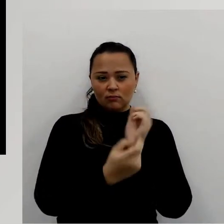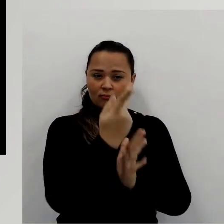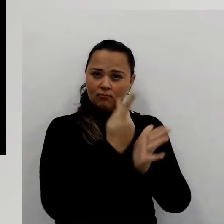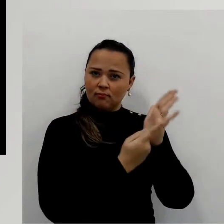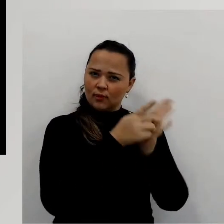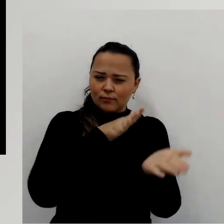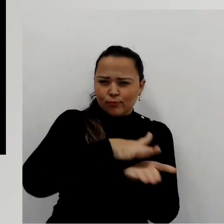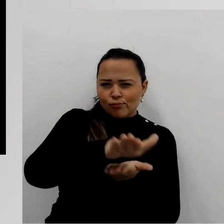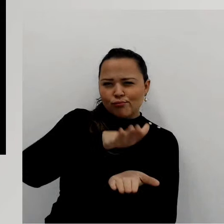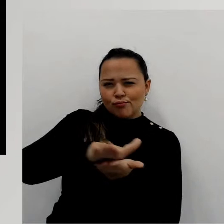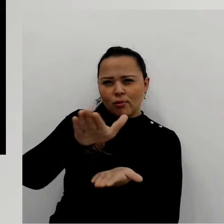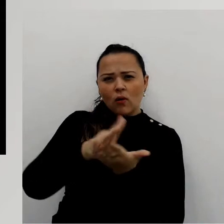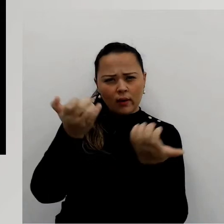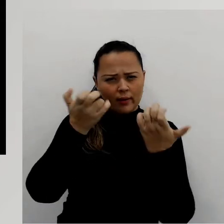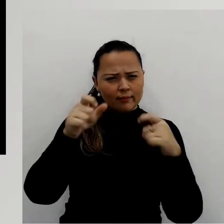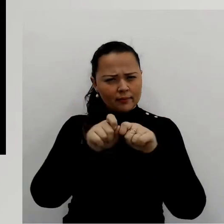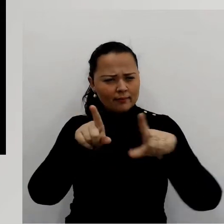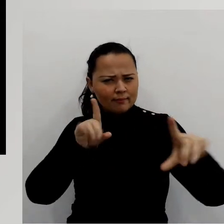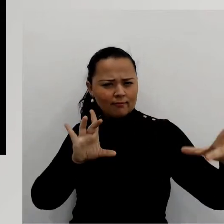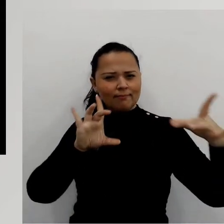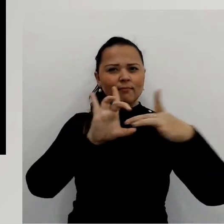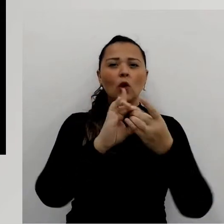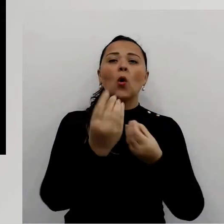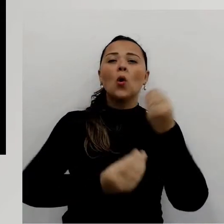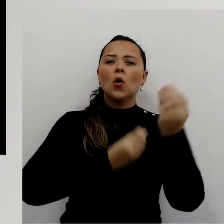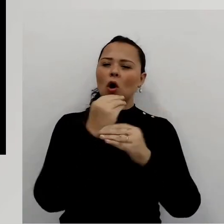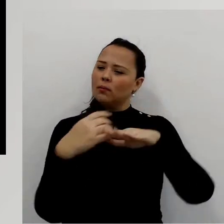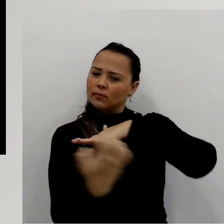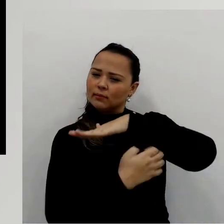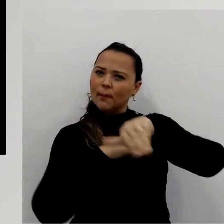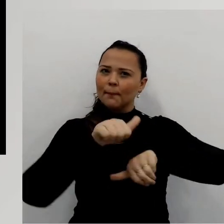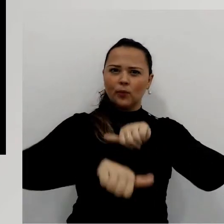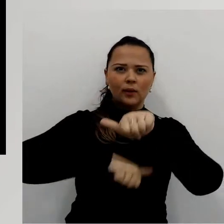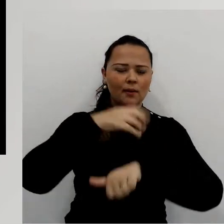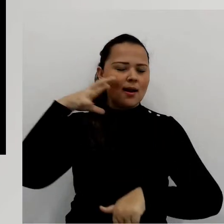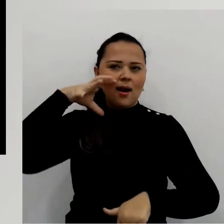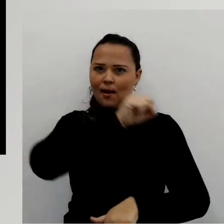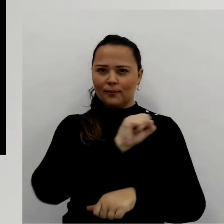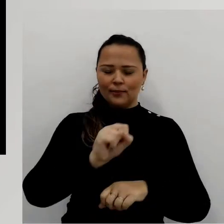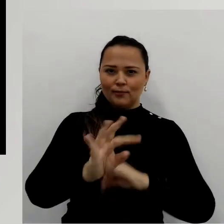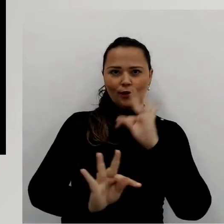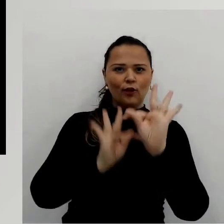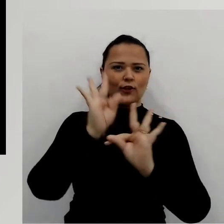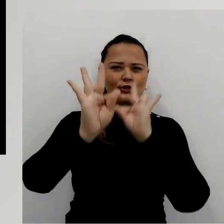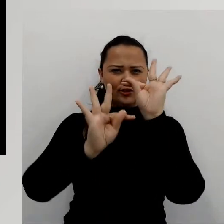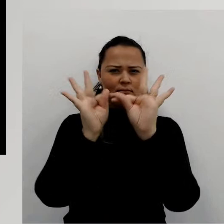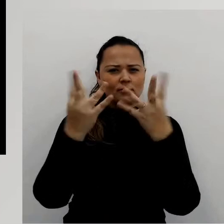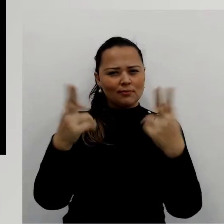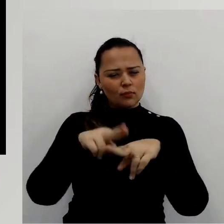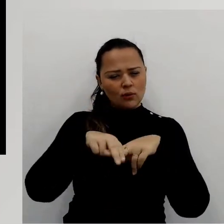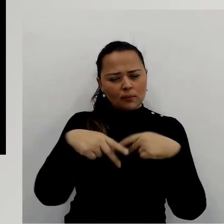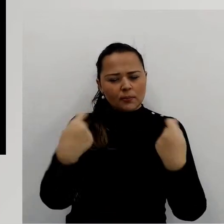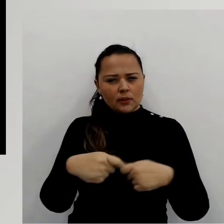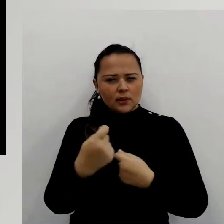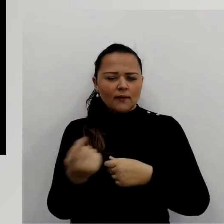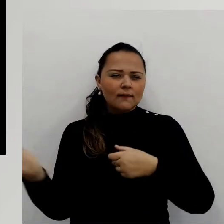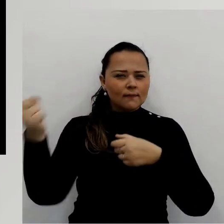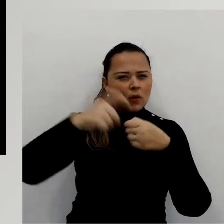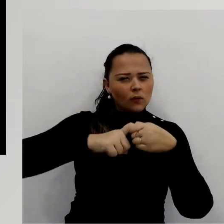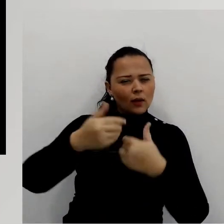changing on a very rapid basis. Just go back and look at some of the early technologies that we lived